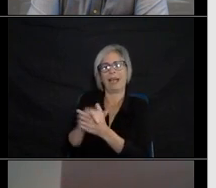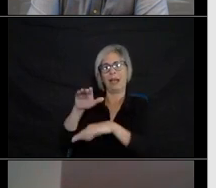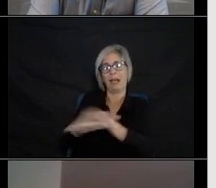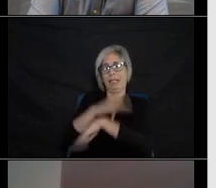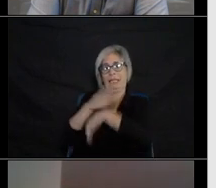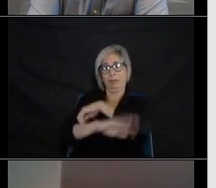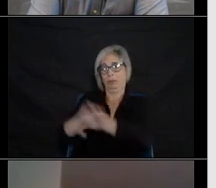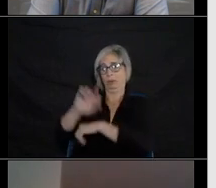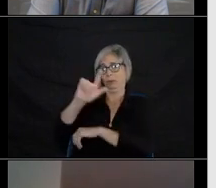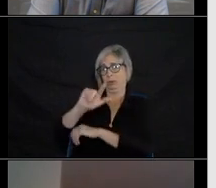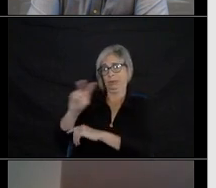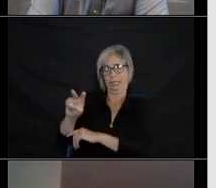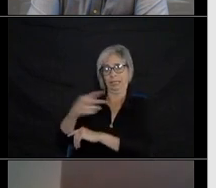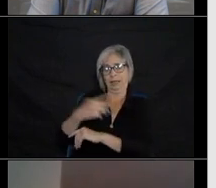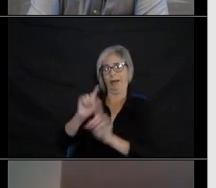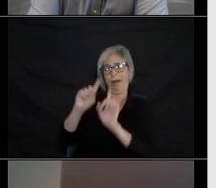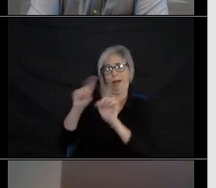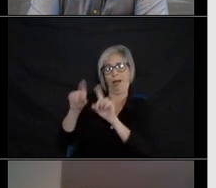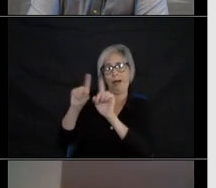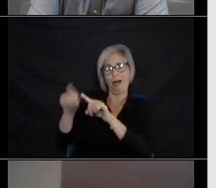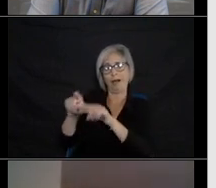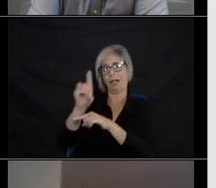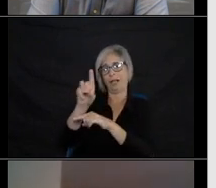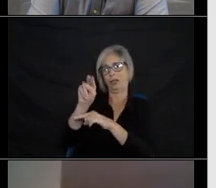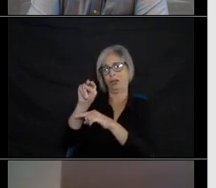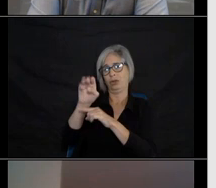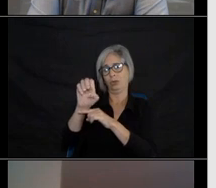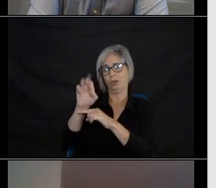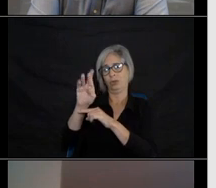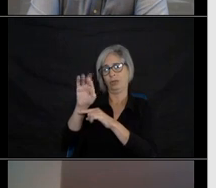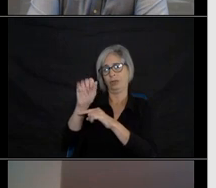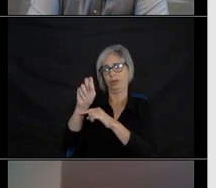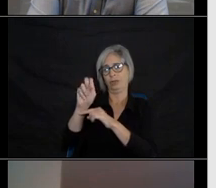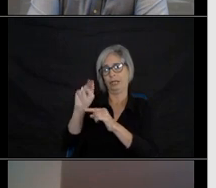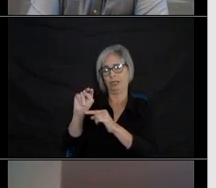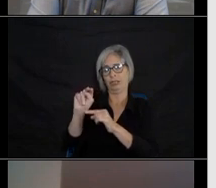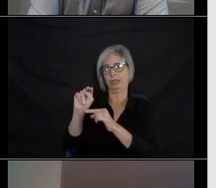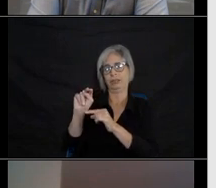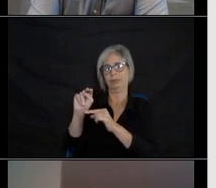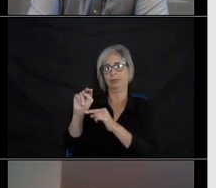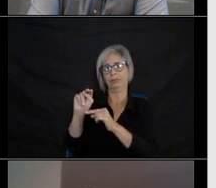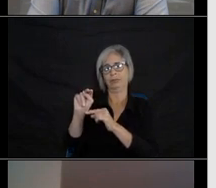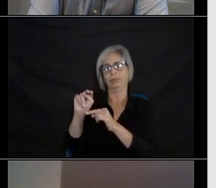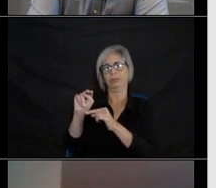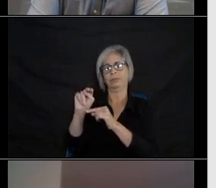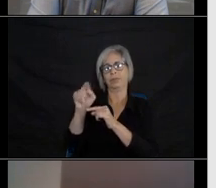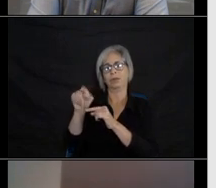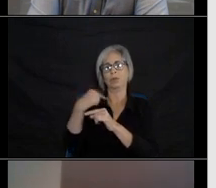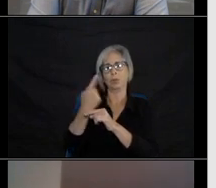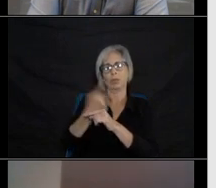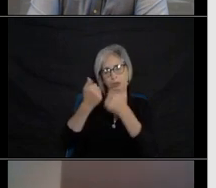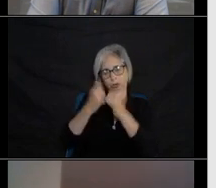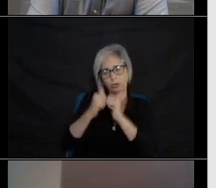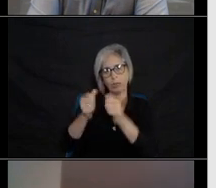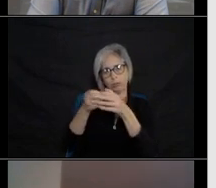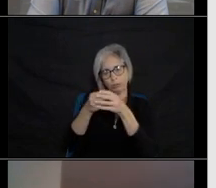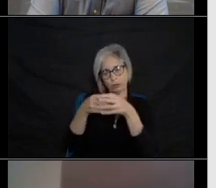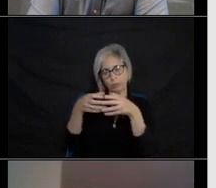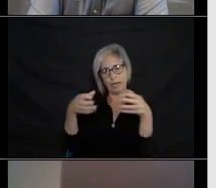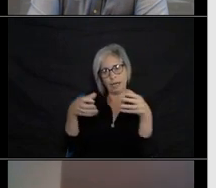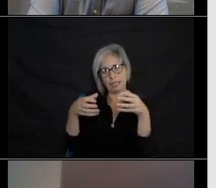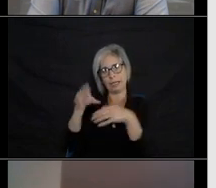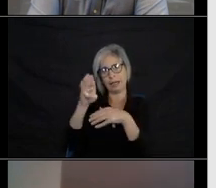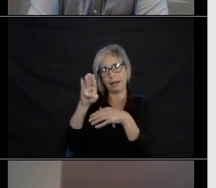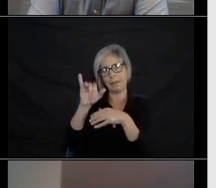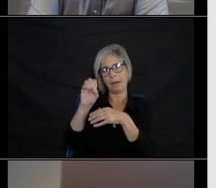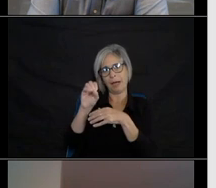22nd, I attended the Dune Restoration with the Regional Conservation, where we are trying to expand the